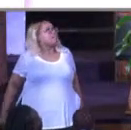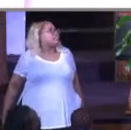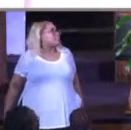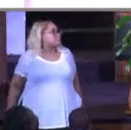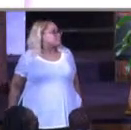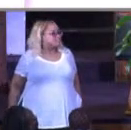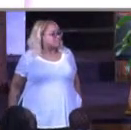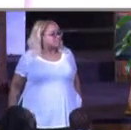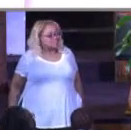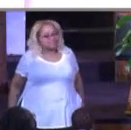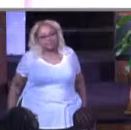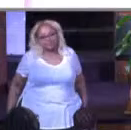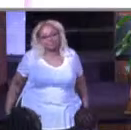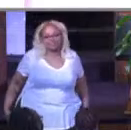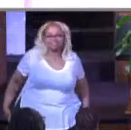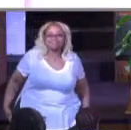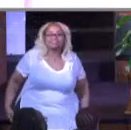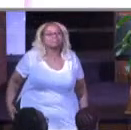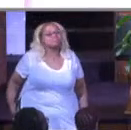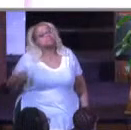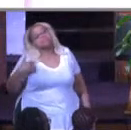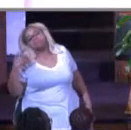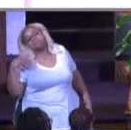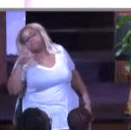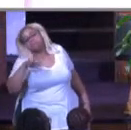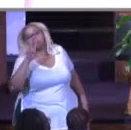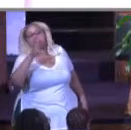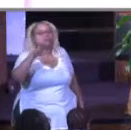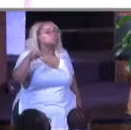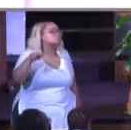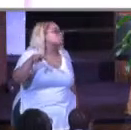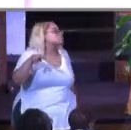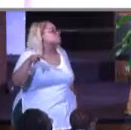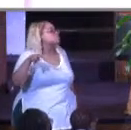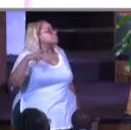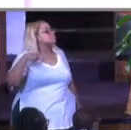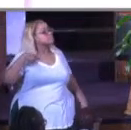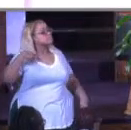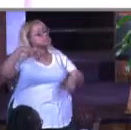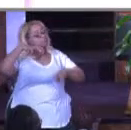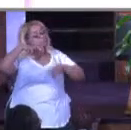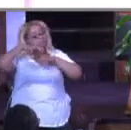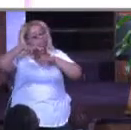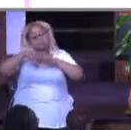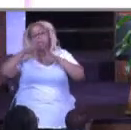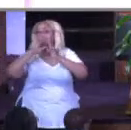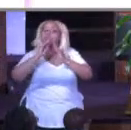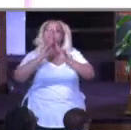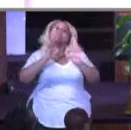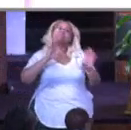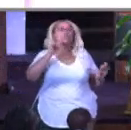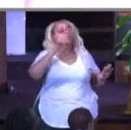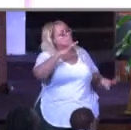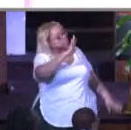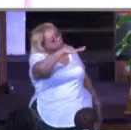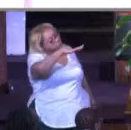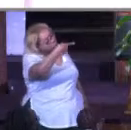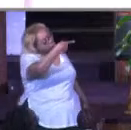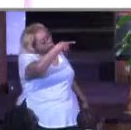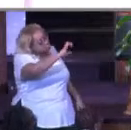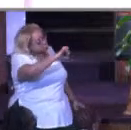So I was about 22 years old, and I was sitting in this meeting, and the lady said,